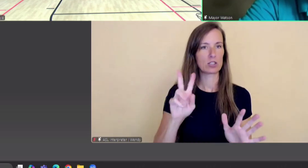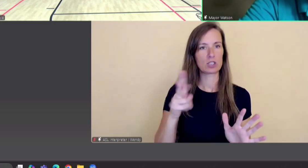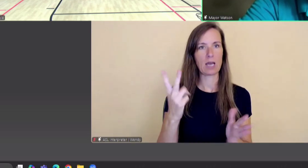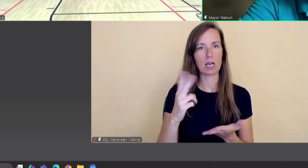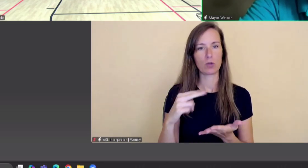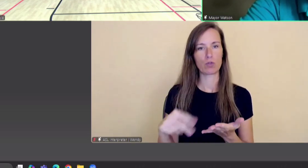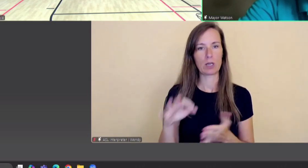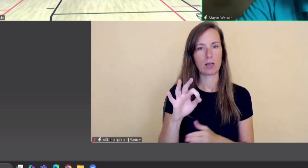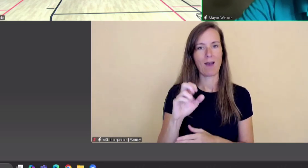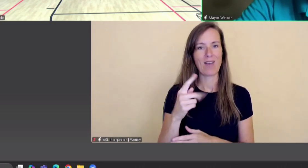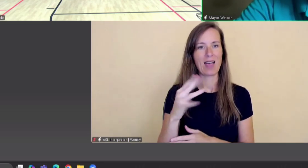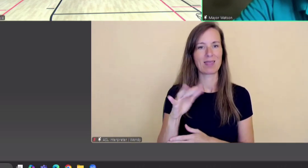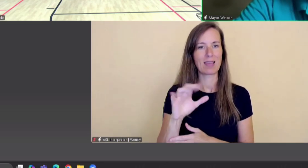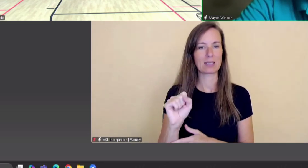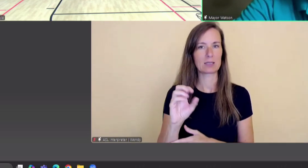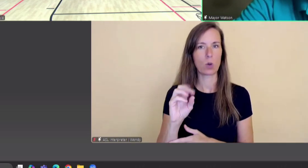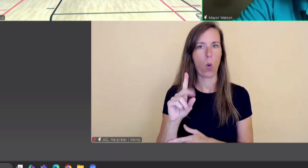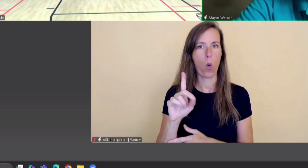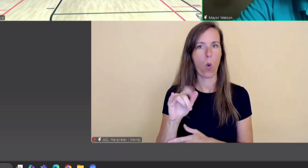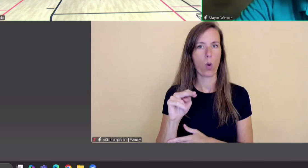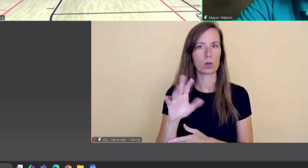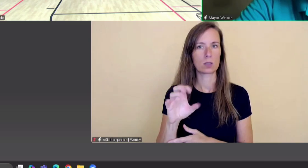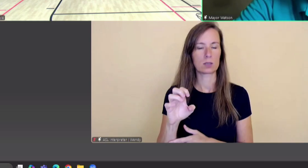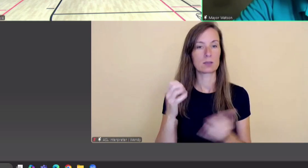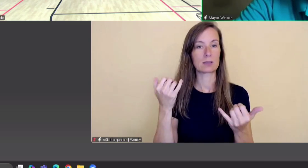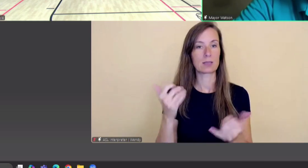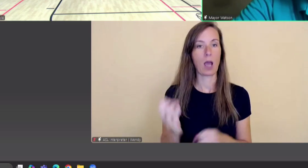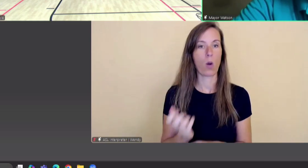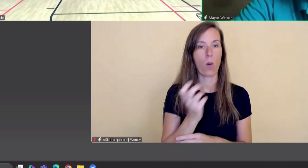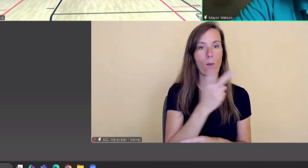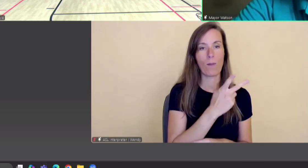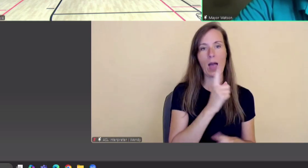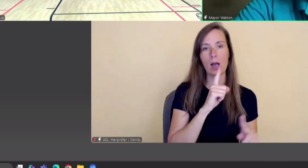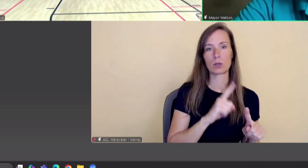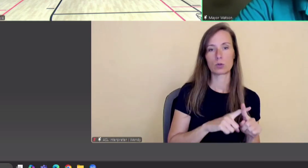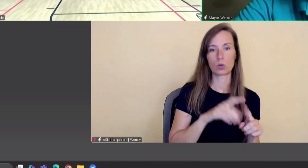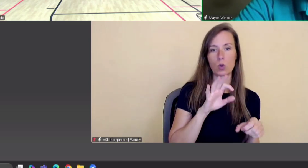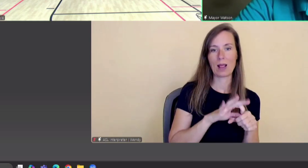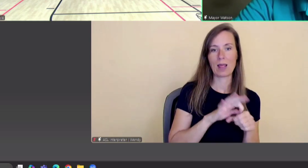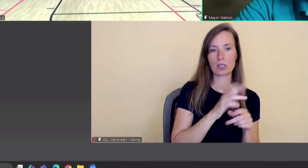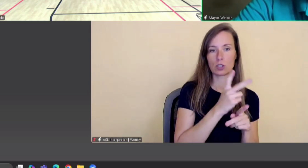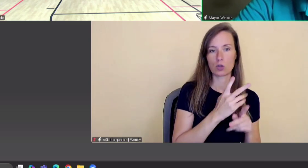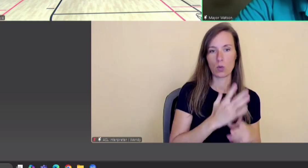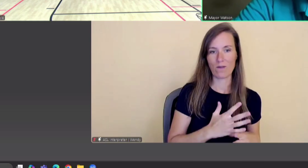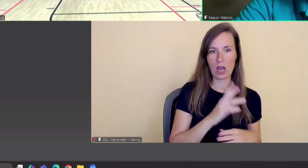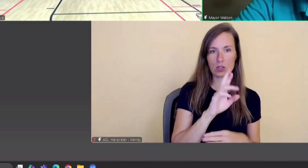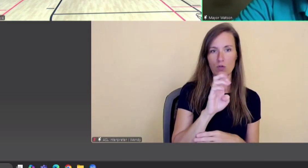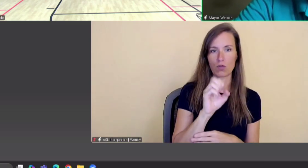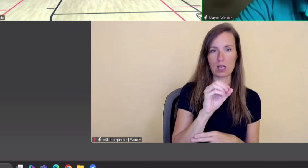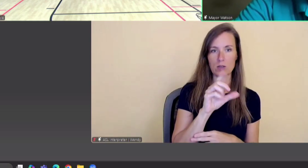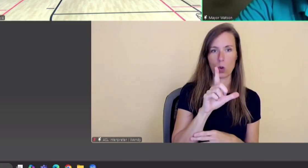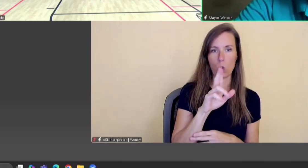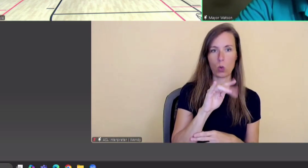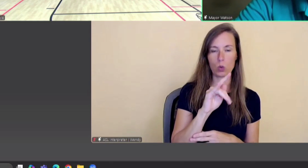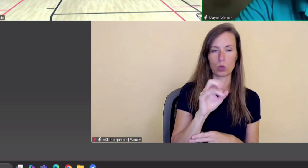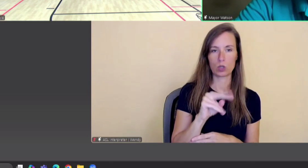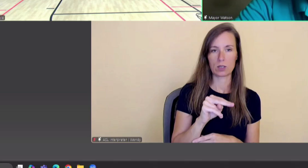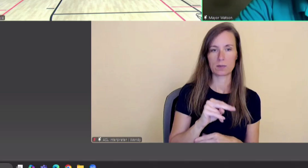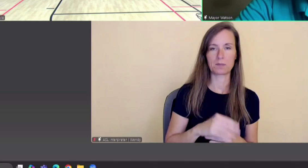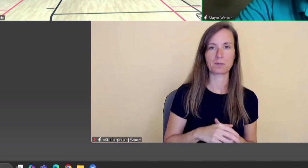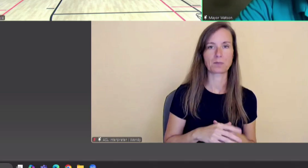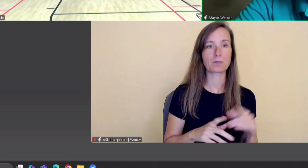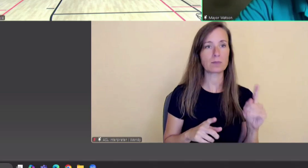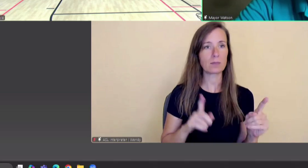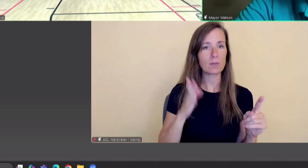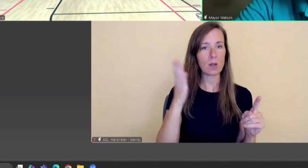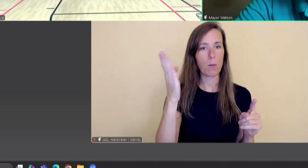ordinance. We will go back now to the election supervisor resolution. Is there a motion